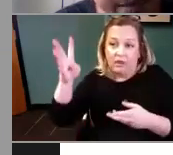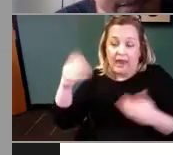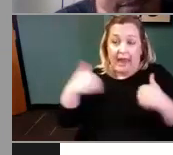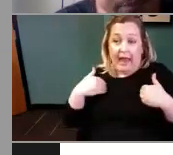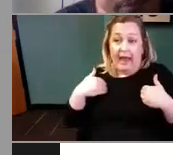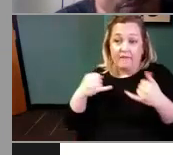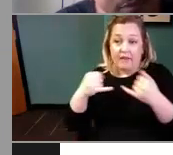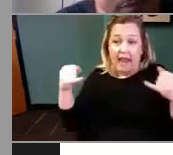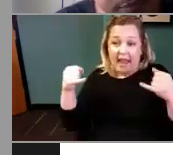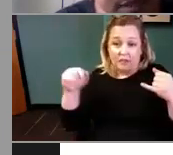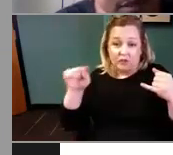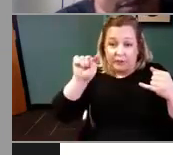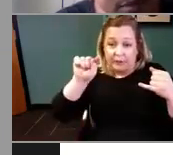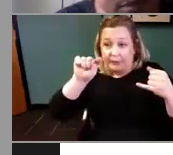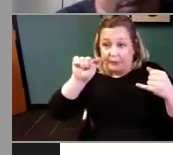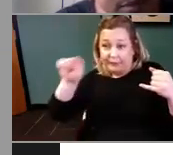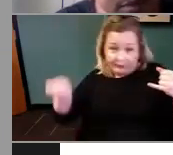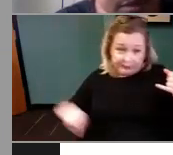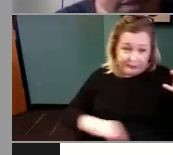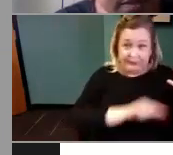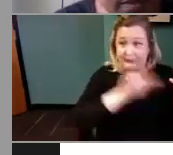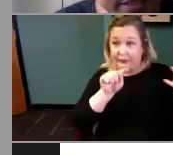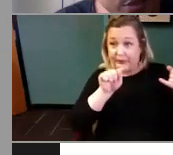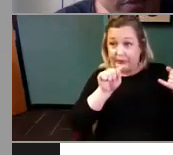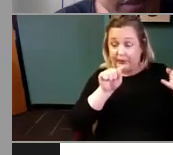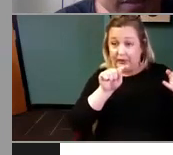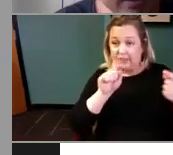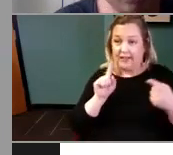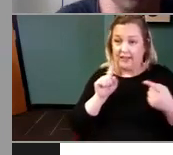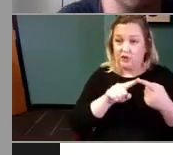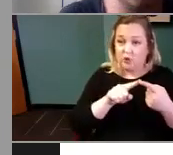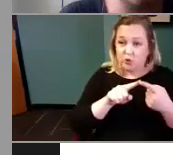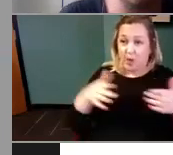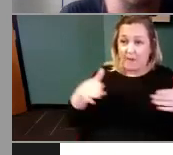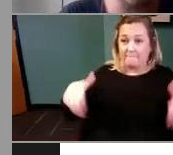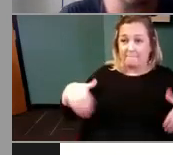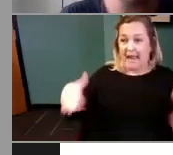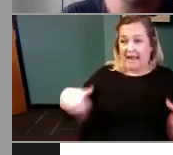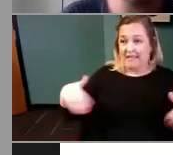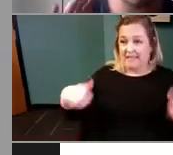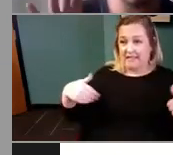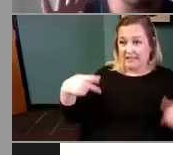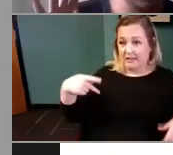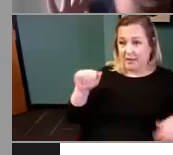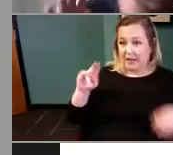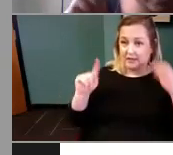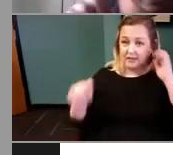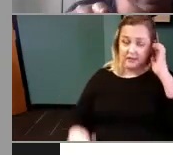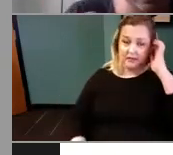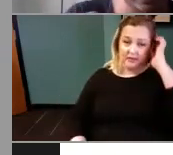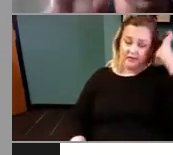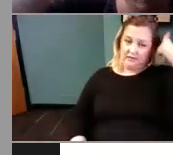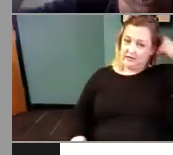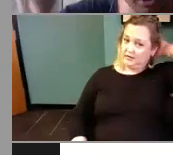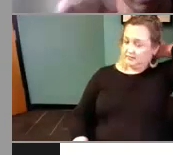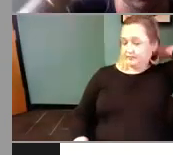to pants, right? Let's just assume that this is a crudely drawn arrow, but you guys get